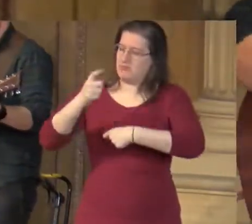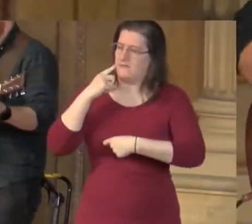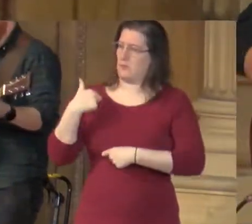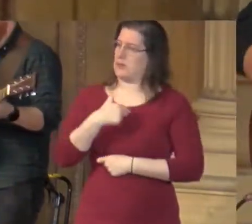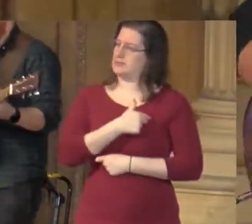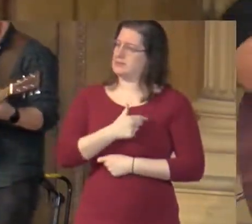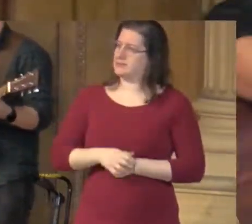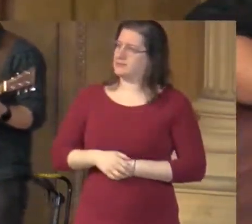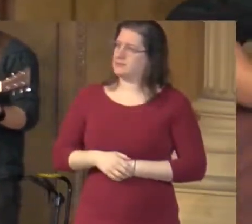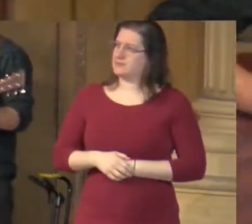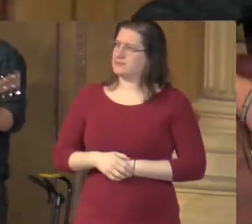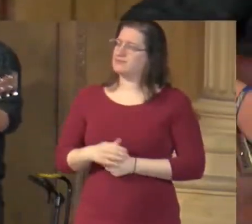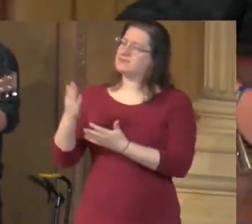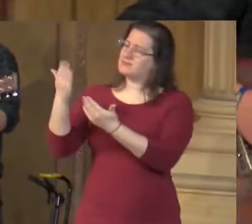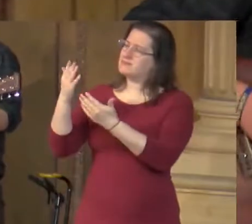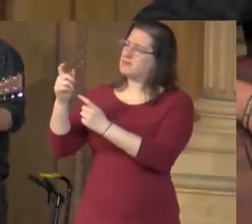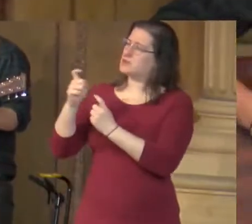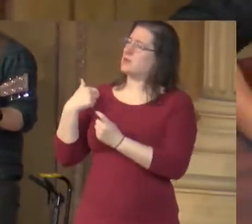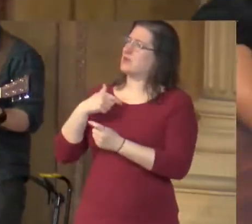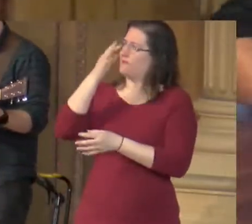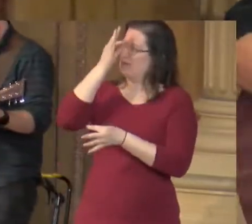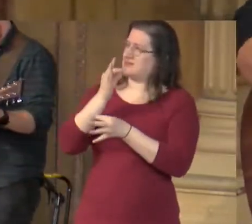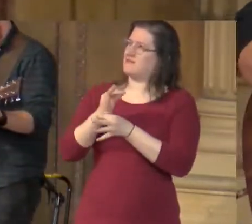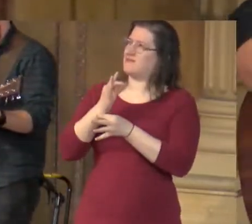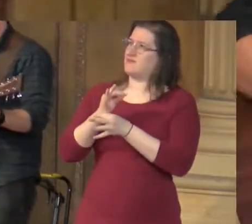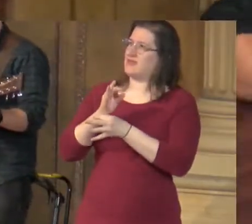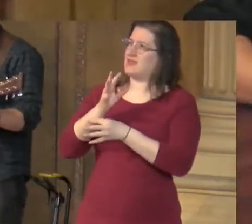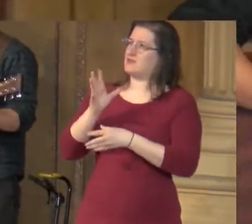so give us faith give us faith to entrust our souls to you